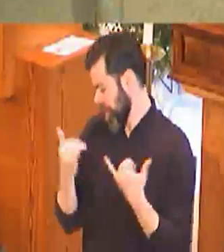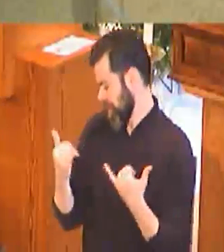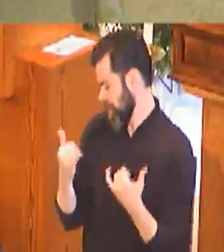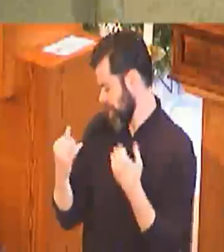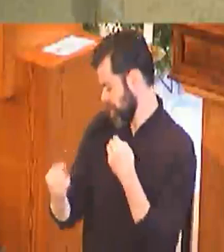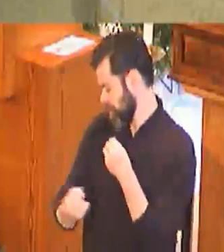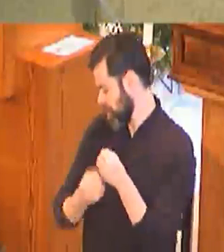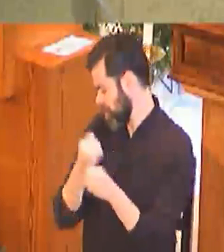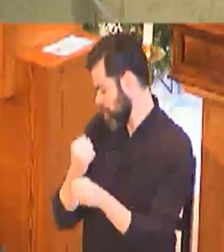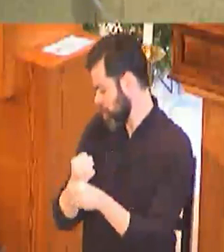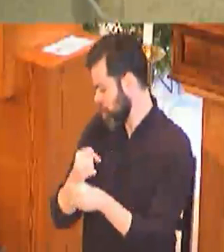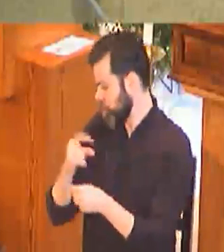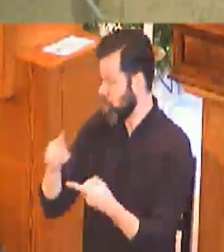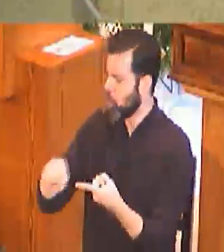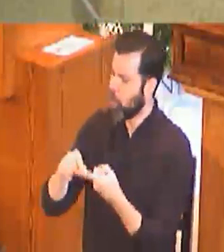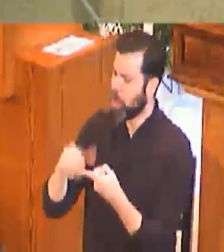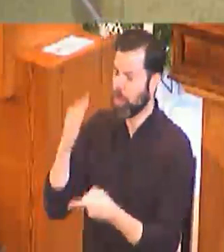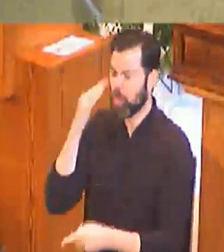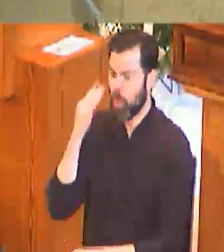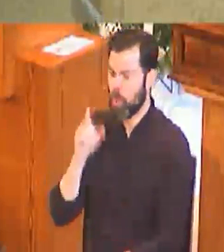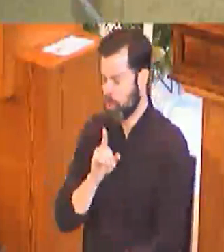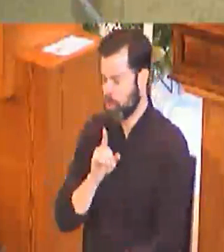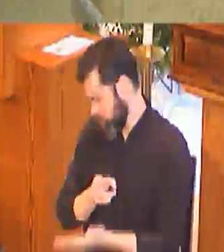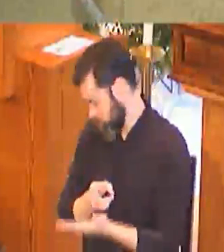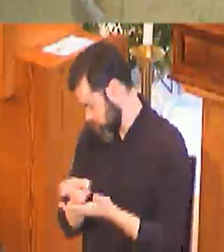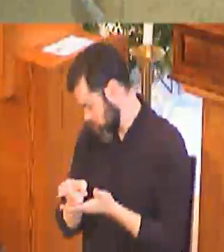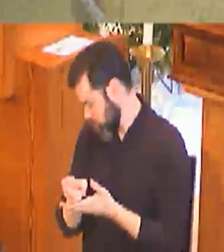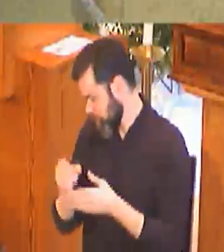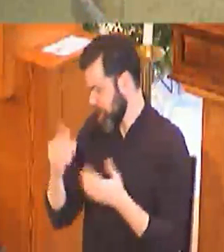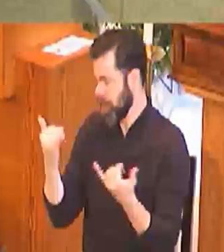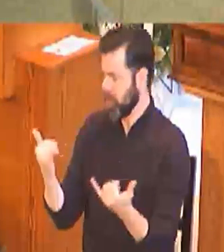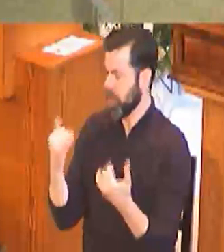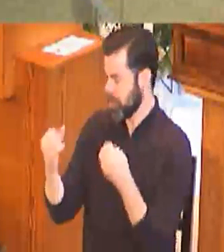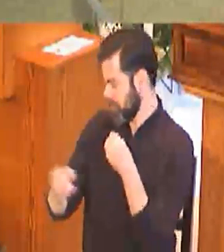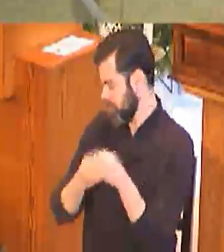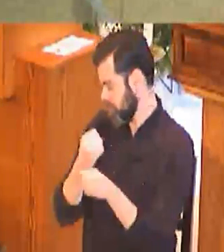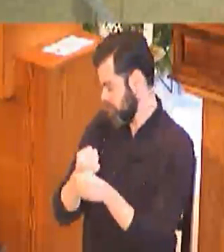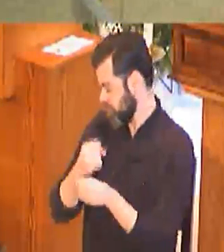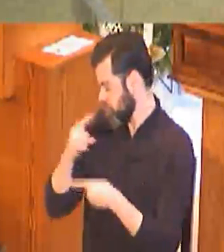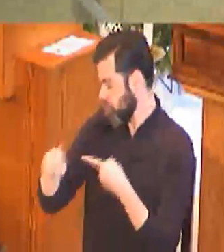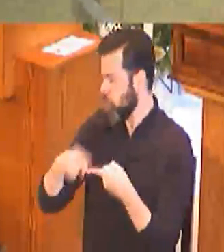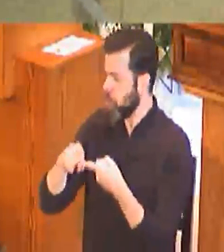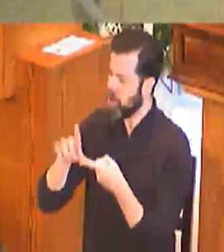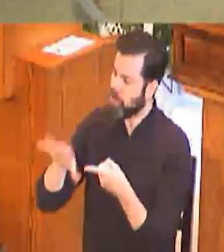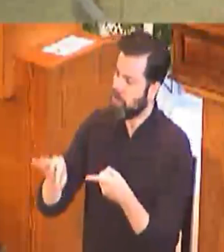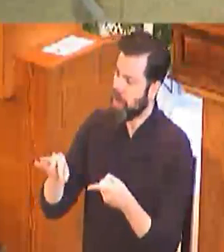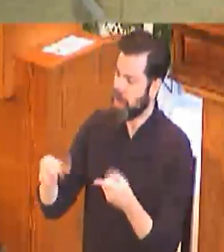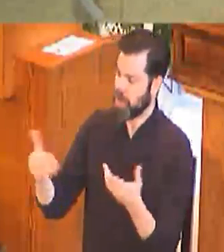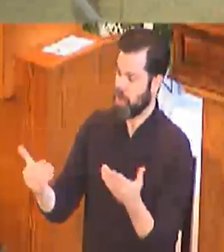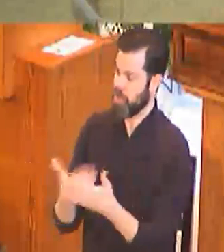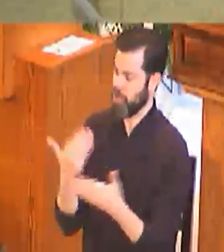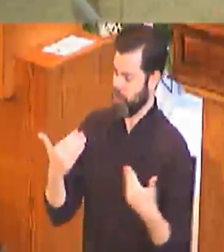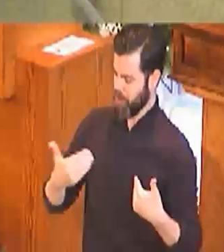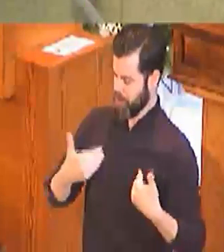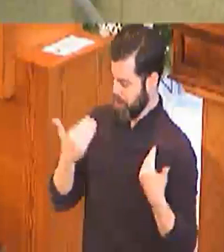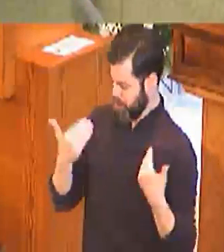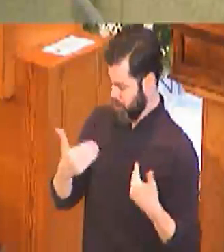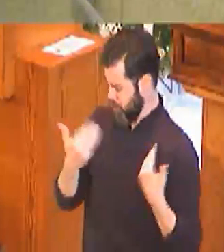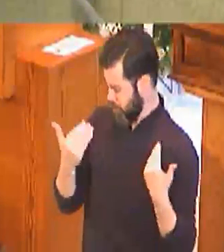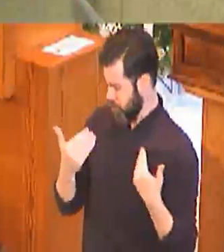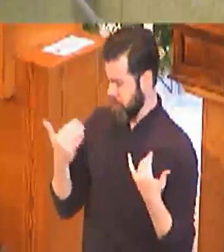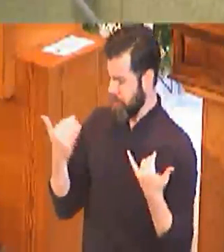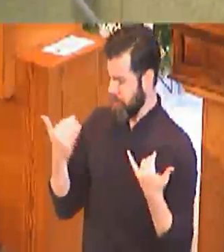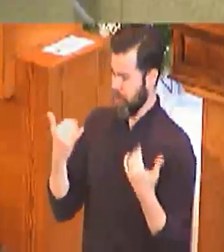year when you know the truth. This is the year when you find new youth. This is the